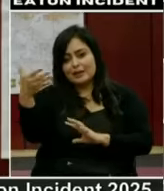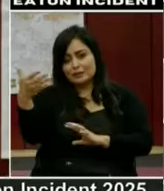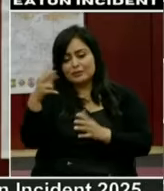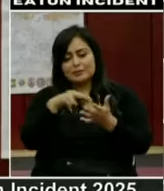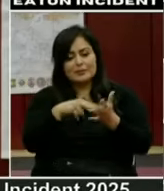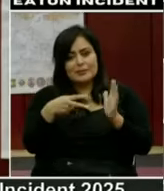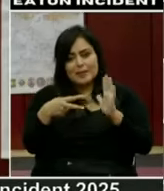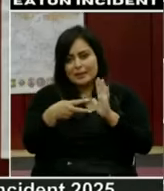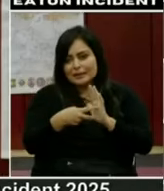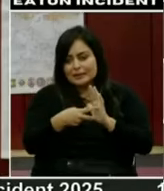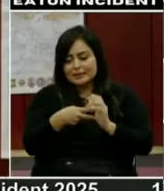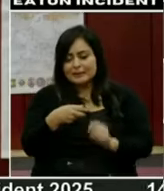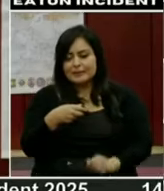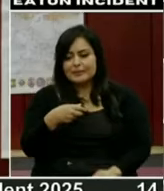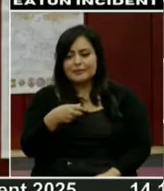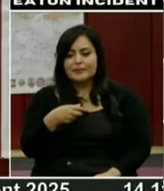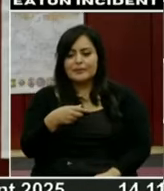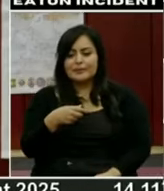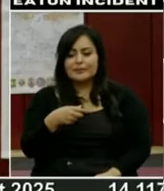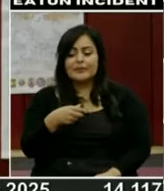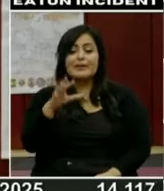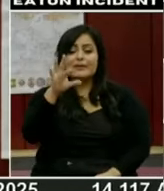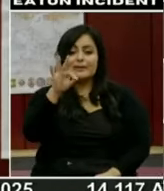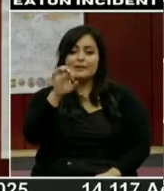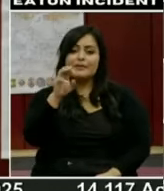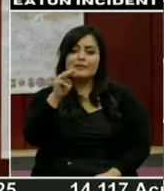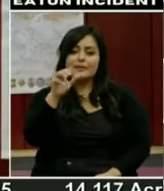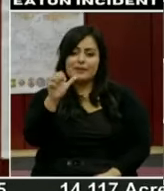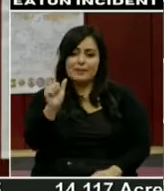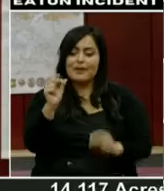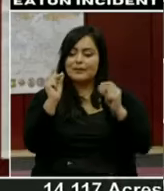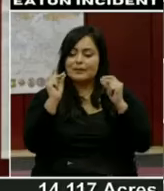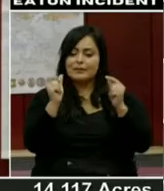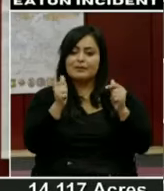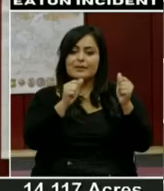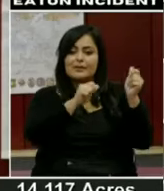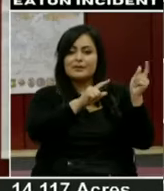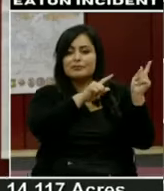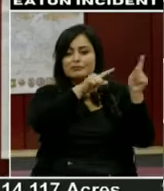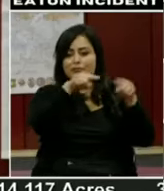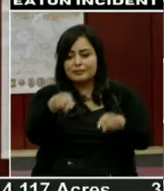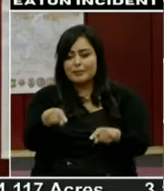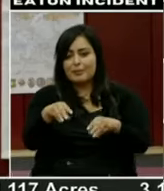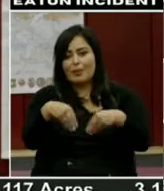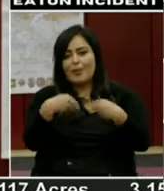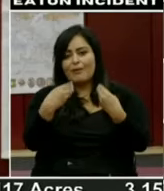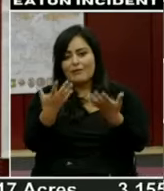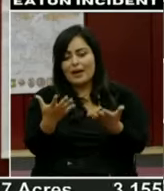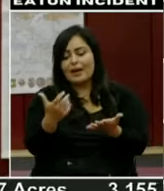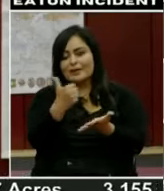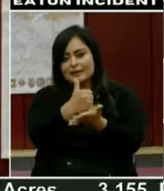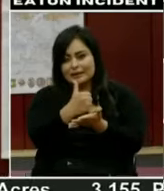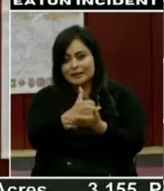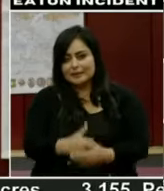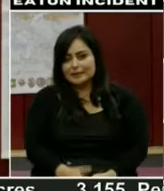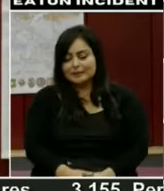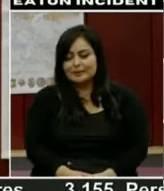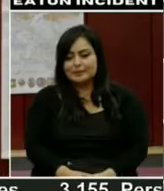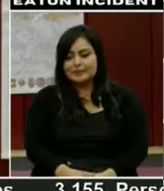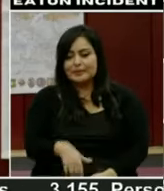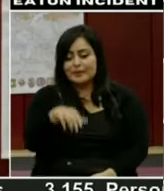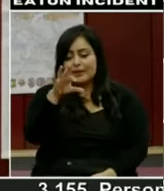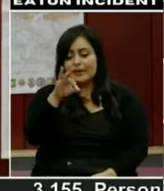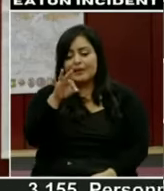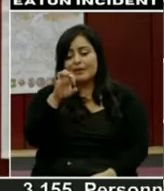that meant was that FEMA could immediately come down and provide assistance.